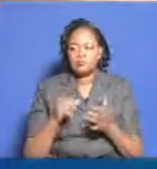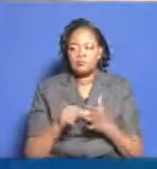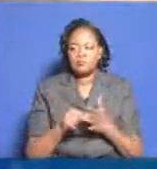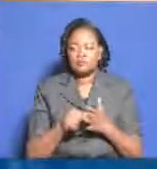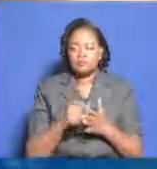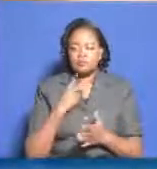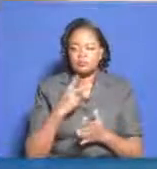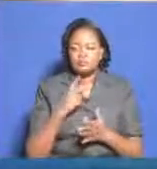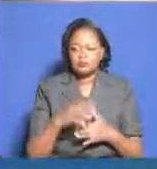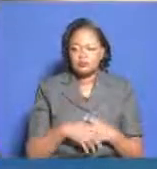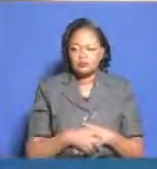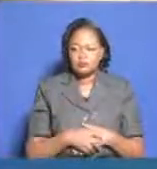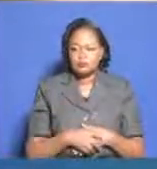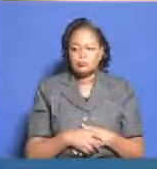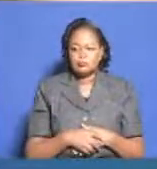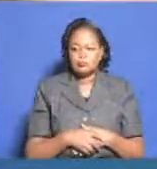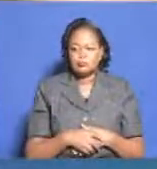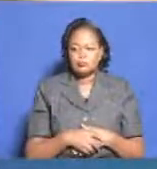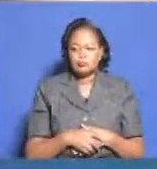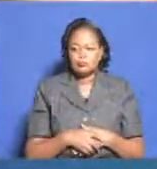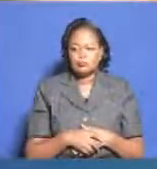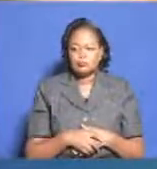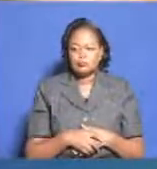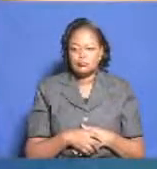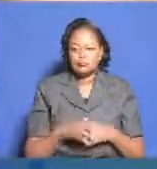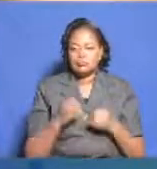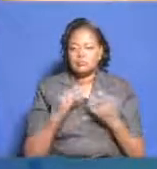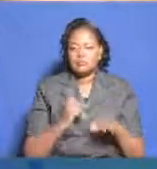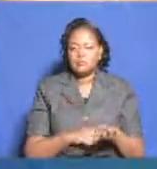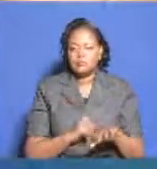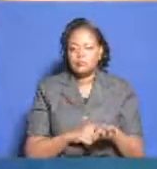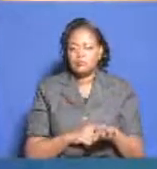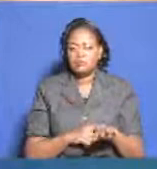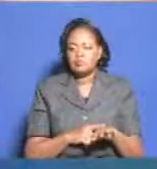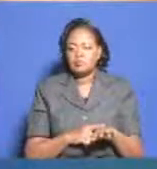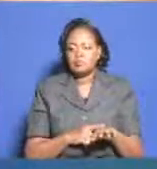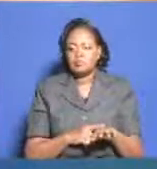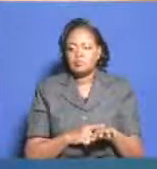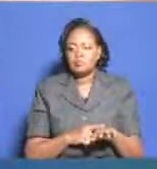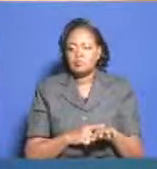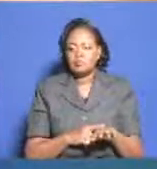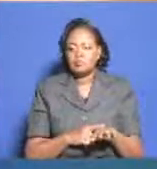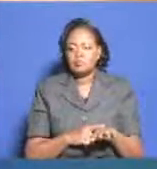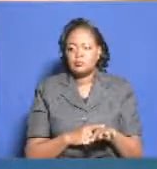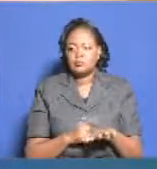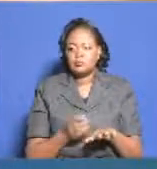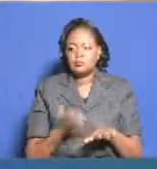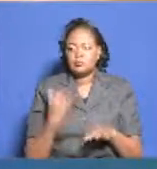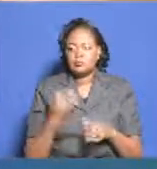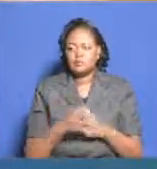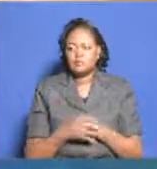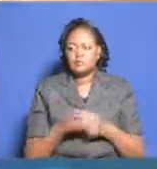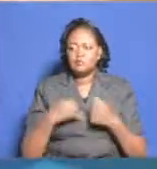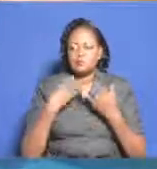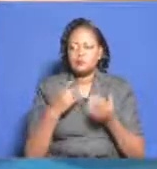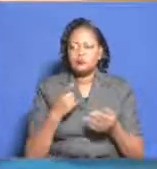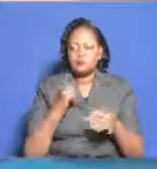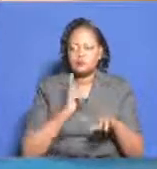be using the same arguments about how much time we need. Thank you. Well, I was just going to give a time